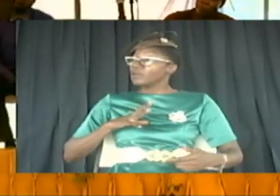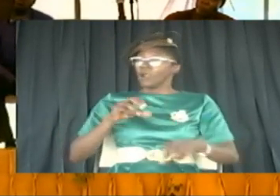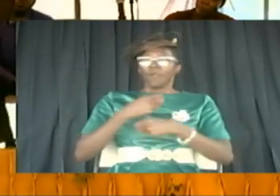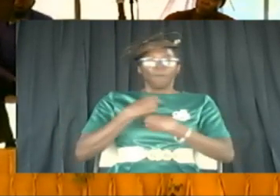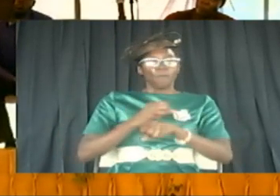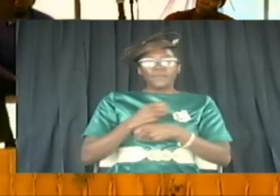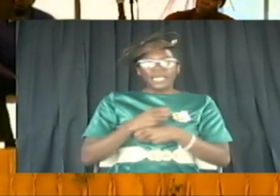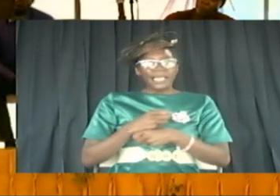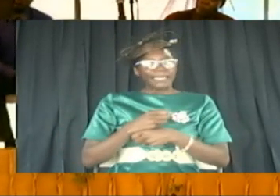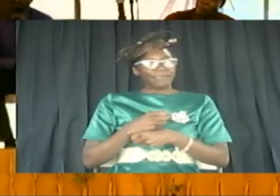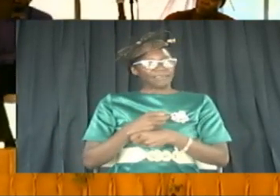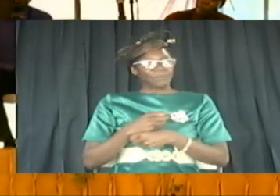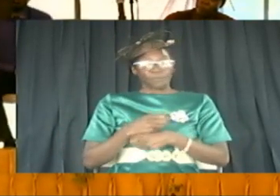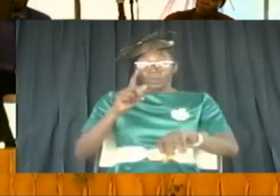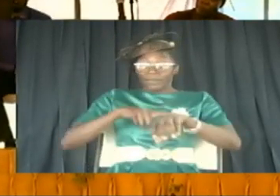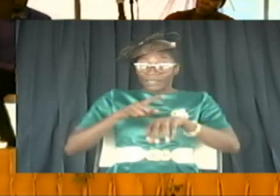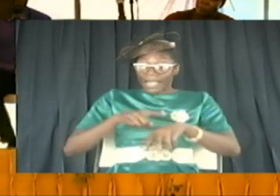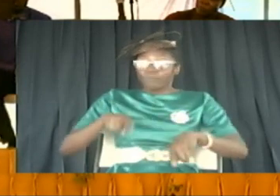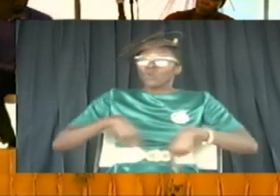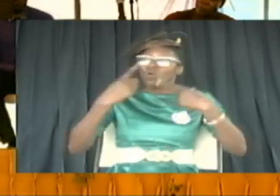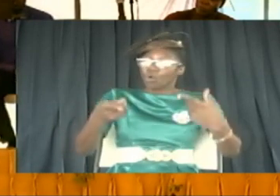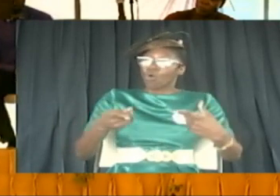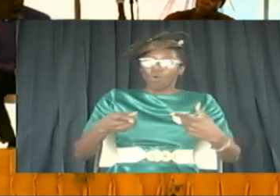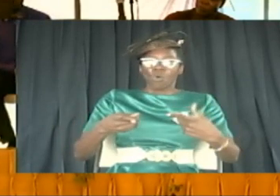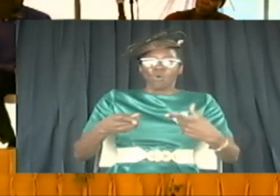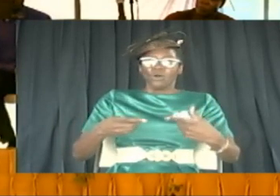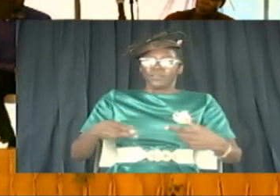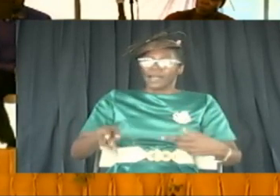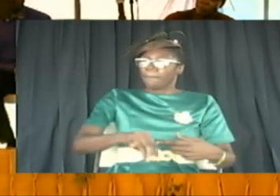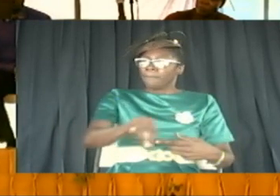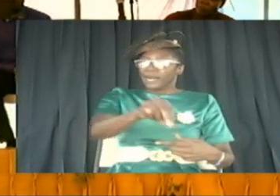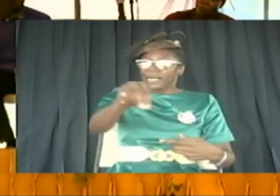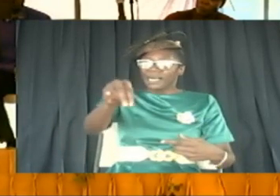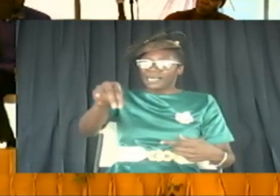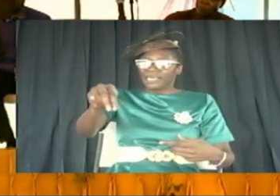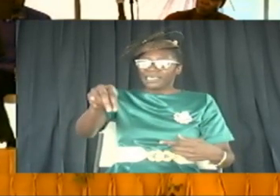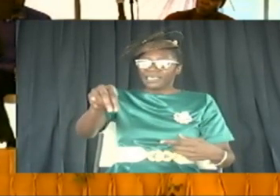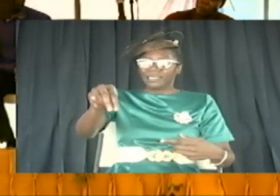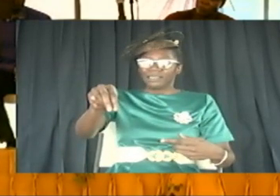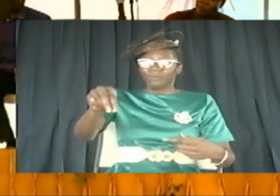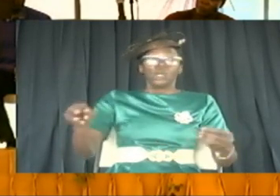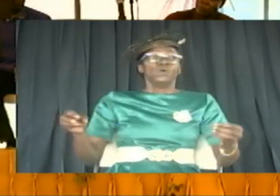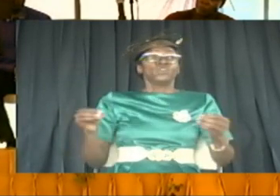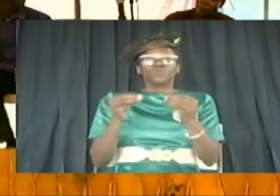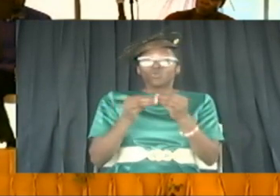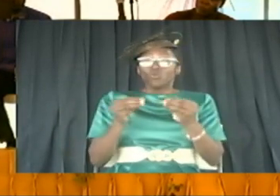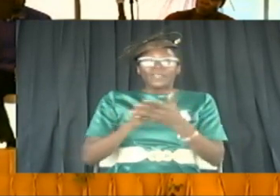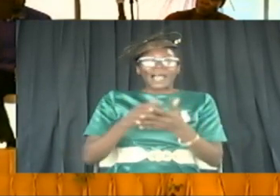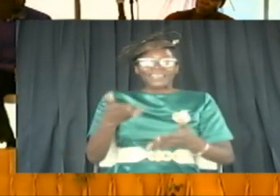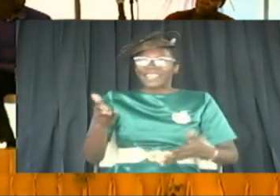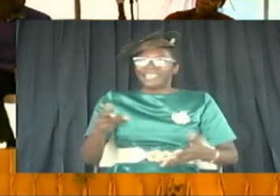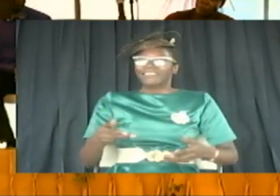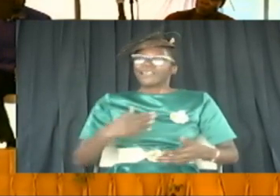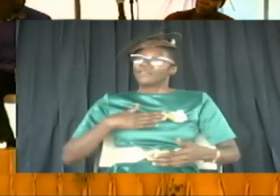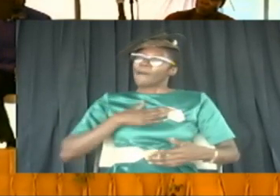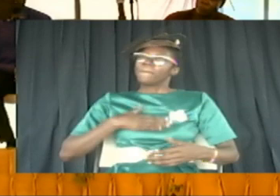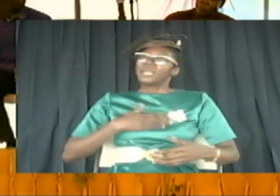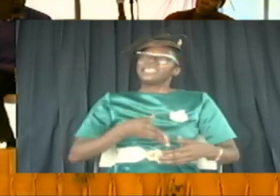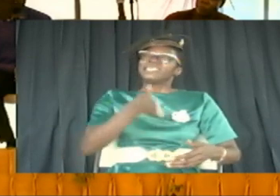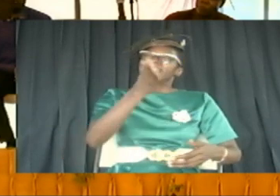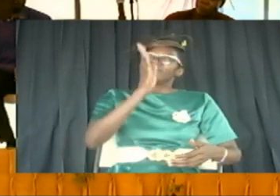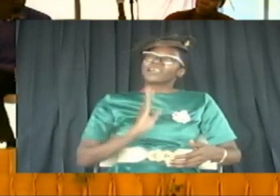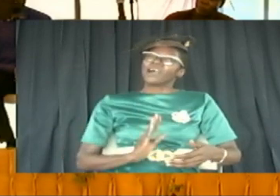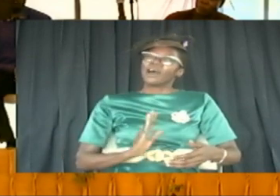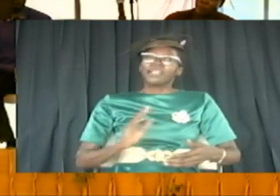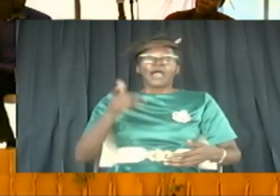effort and goes the extra mile to do the things that please God simply because they want to